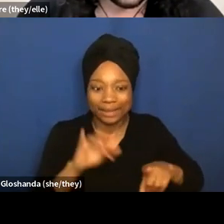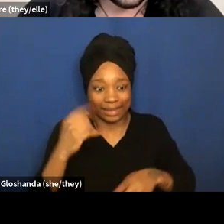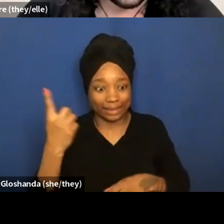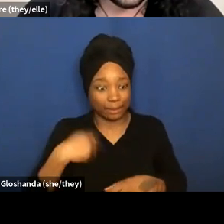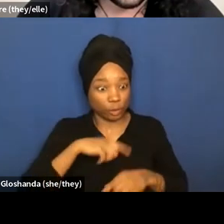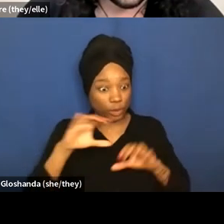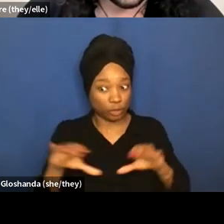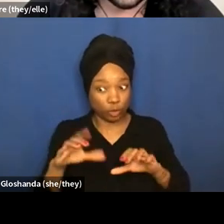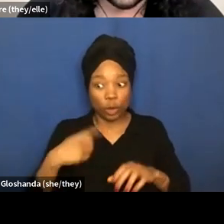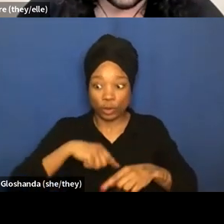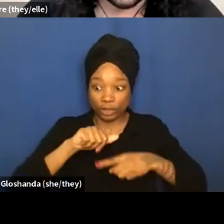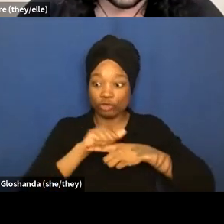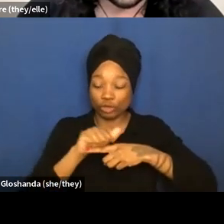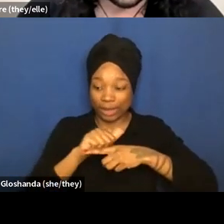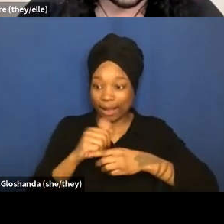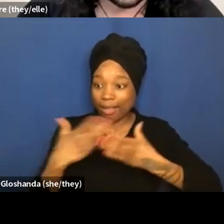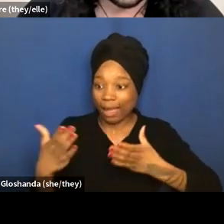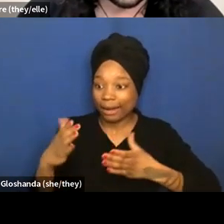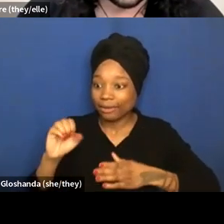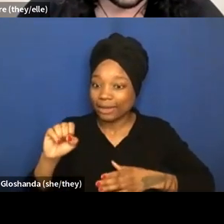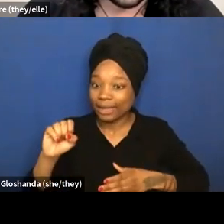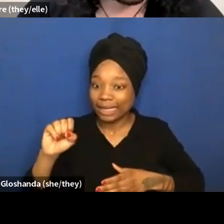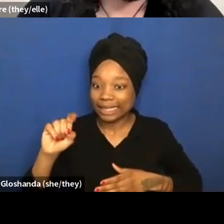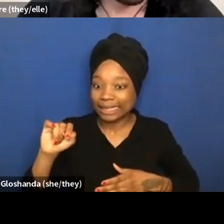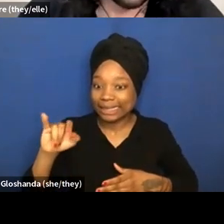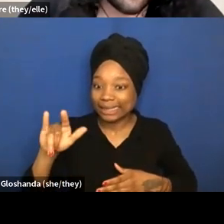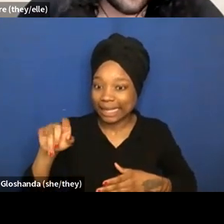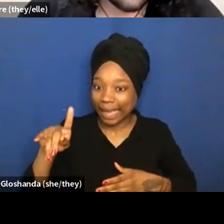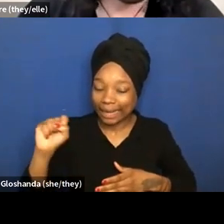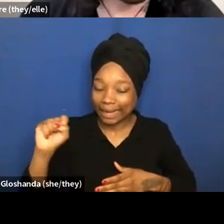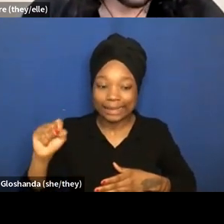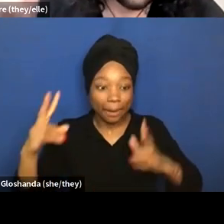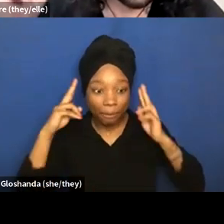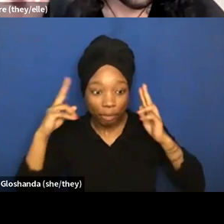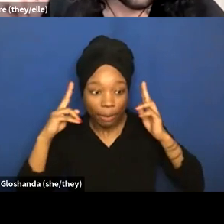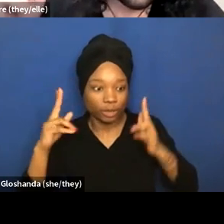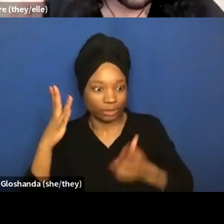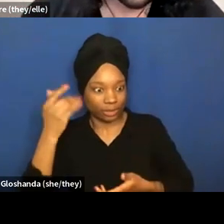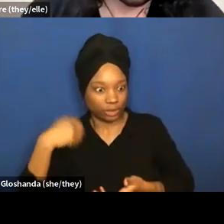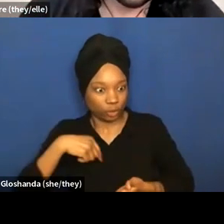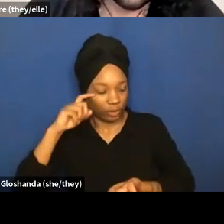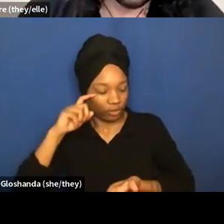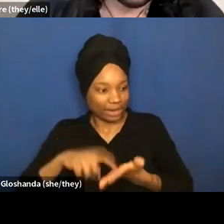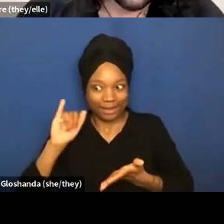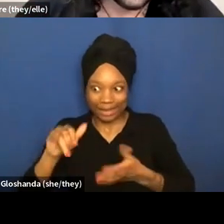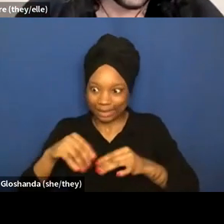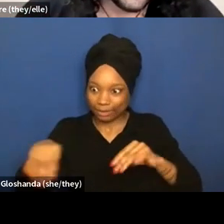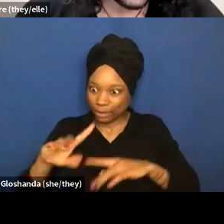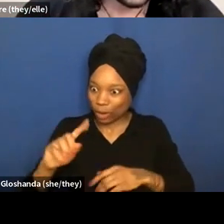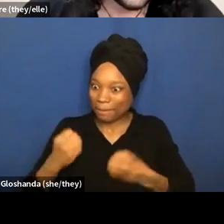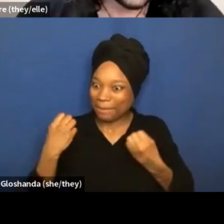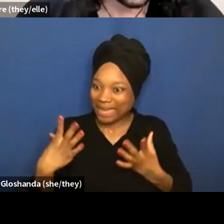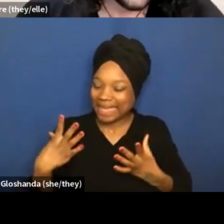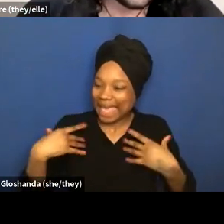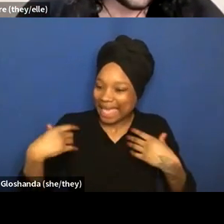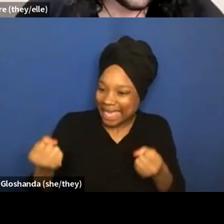of, we train a lot of stylists and barbers because we recognize that's a space where a lot of healing and conversations and discourse happens, right?